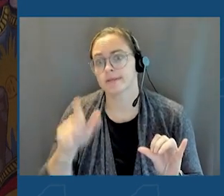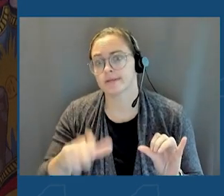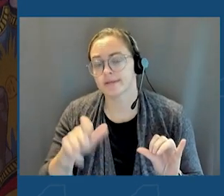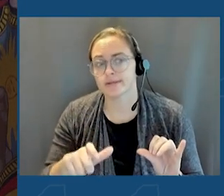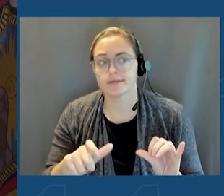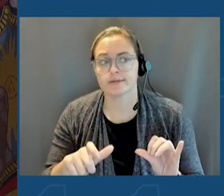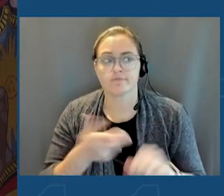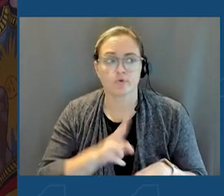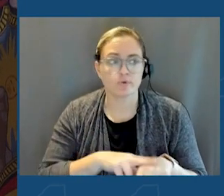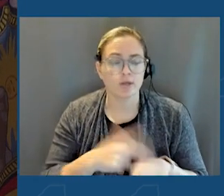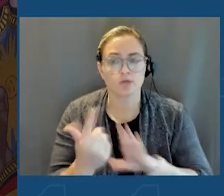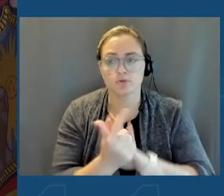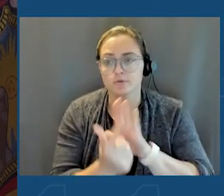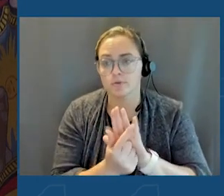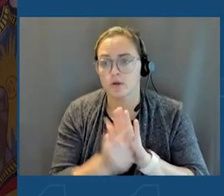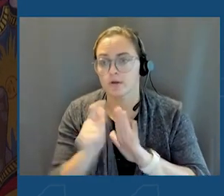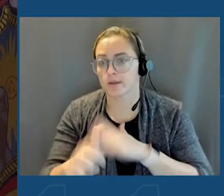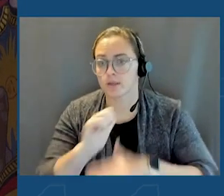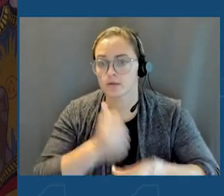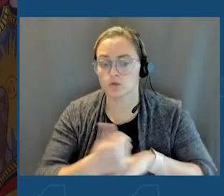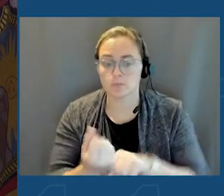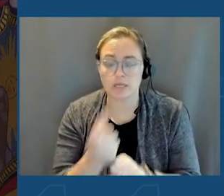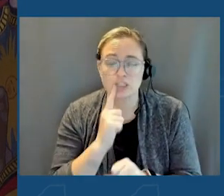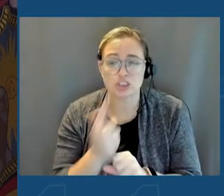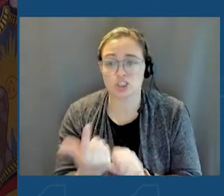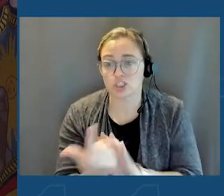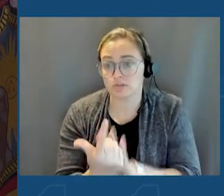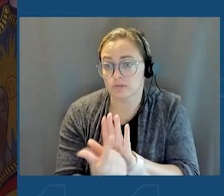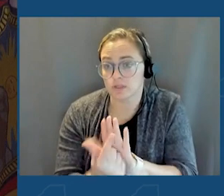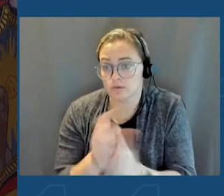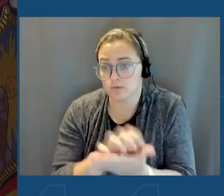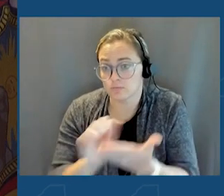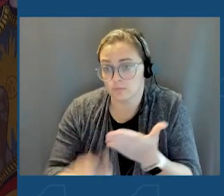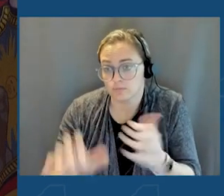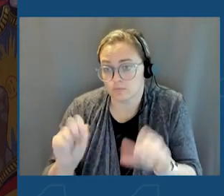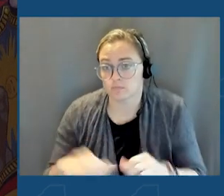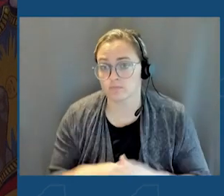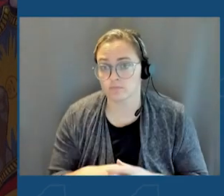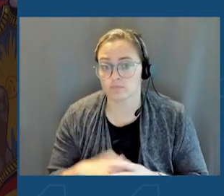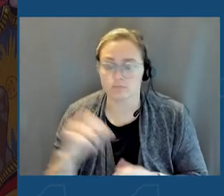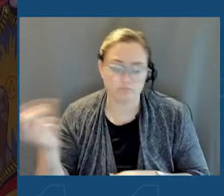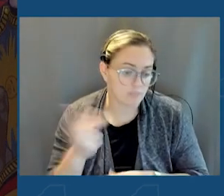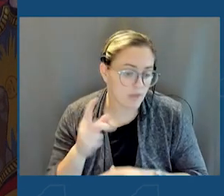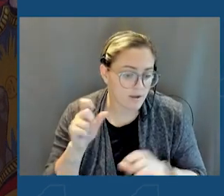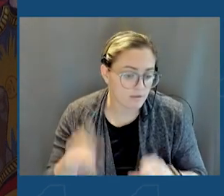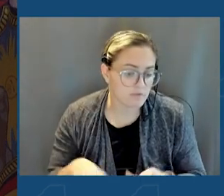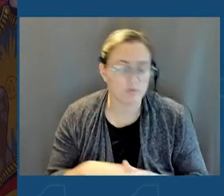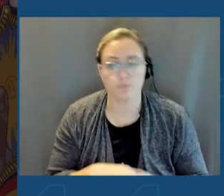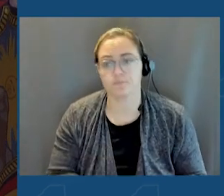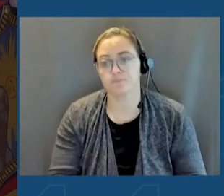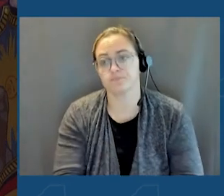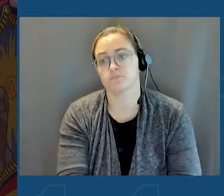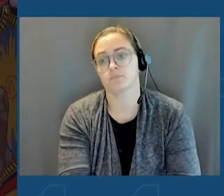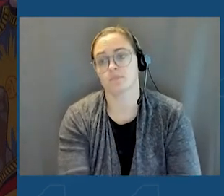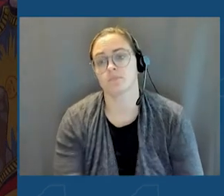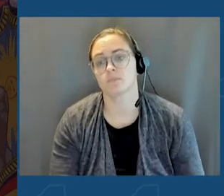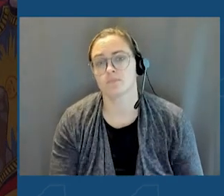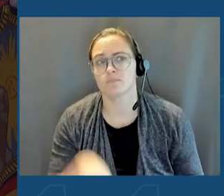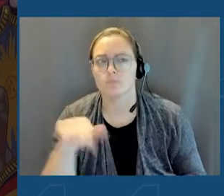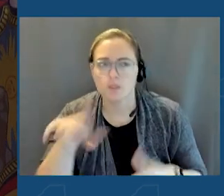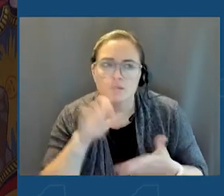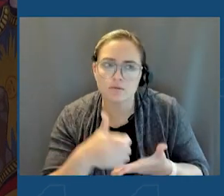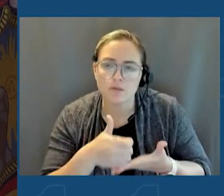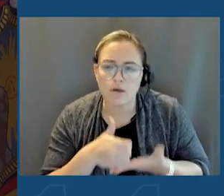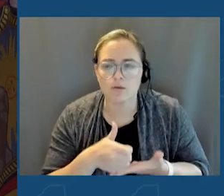national legislation to make abortion legal. That's the end goal. We have to bring it back. But for now, this helps. This